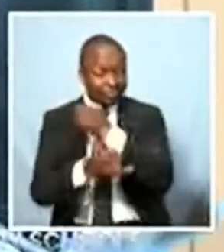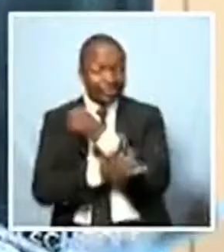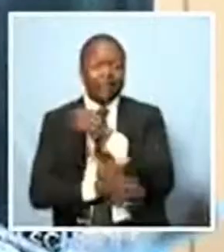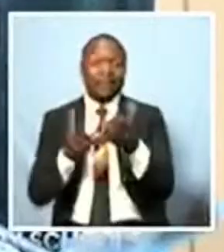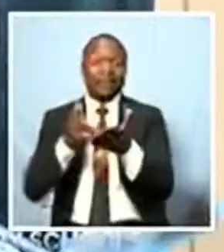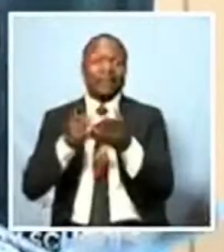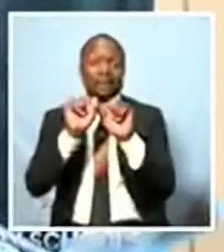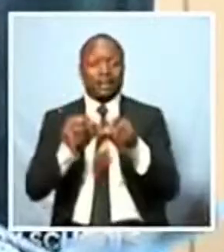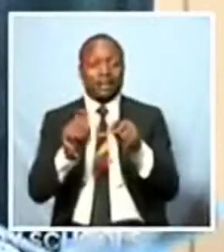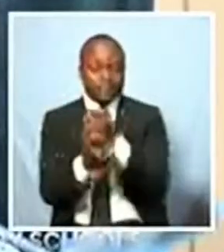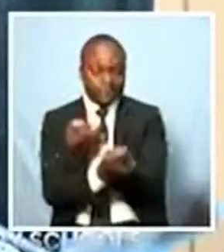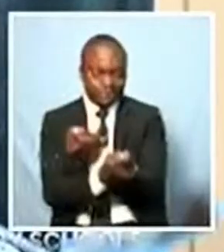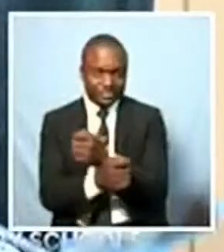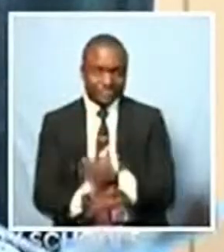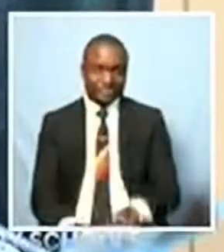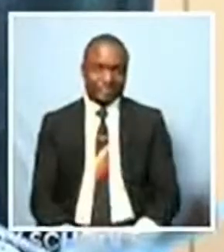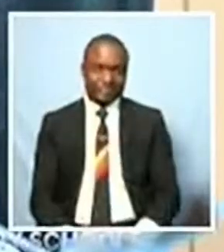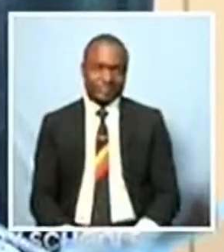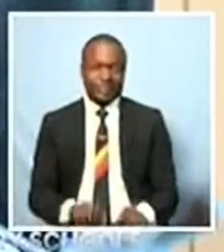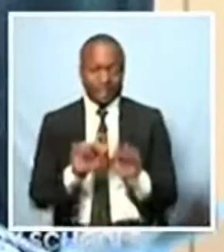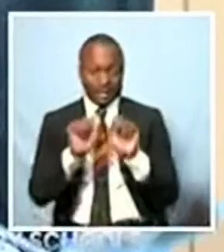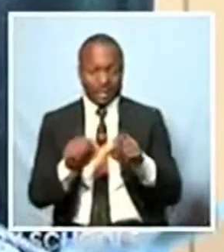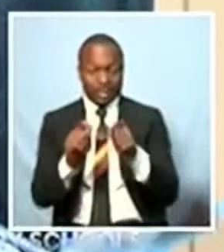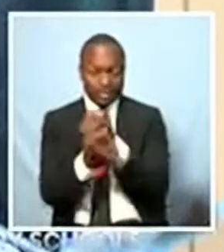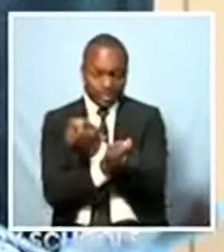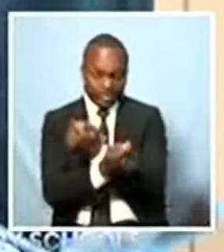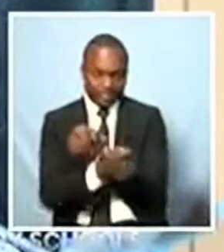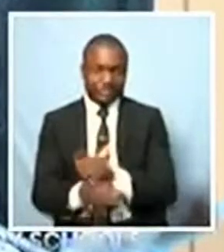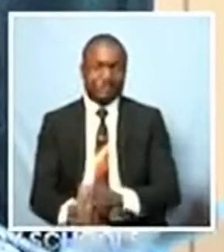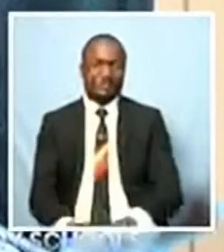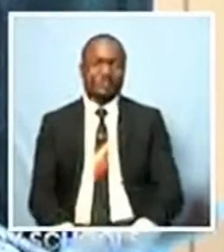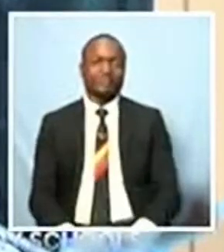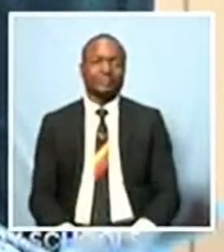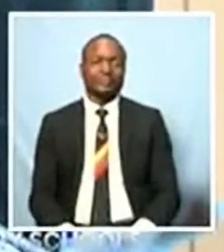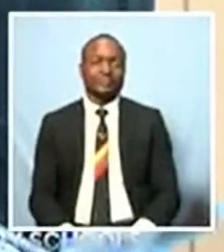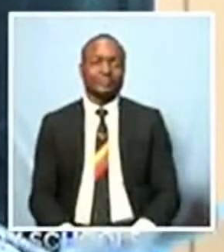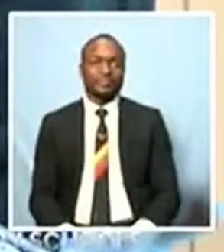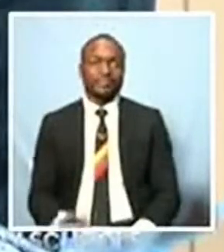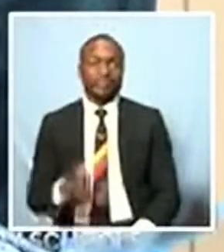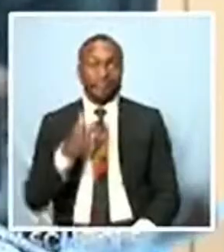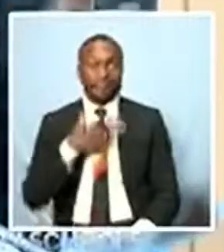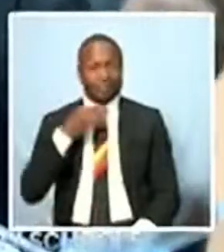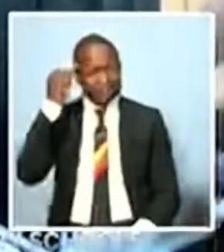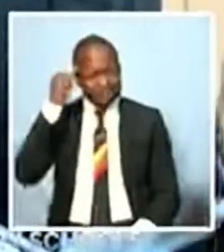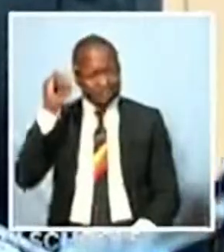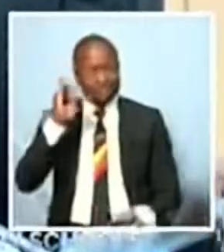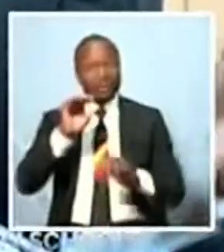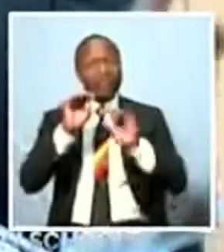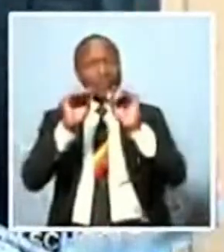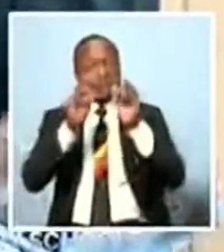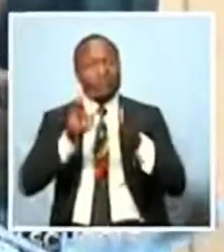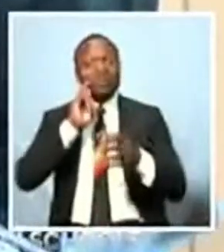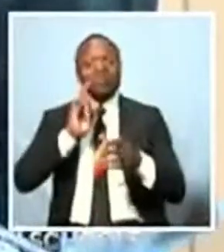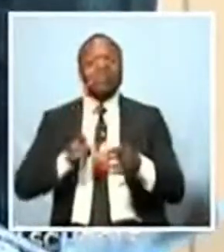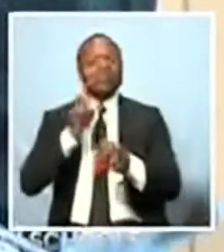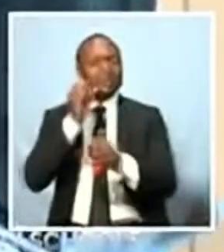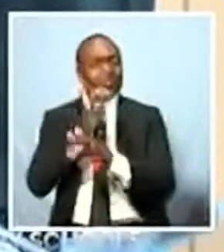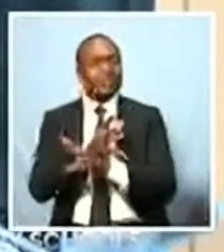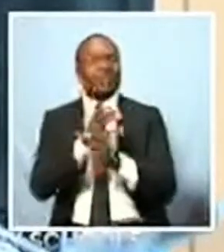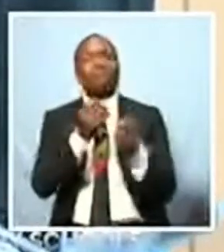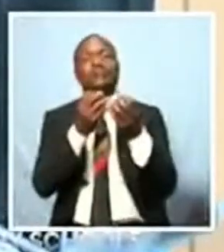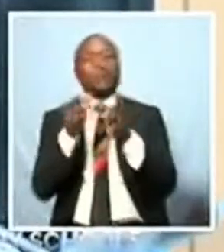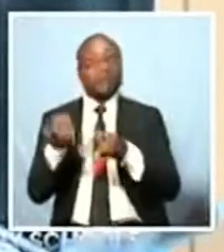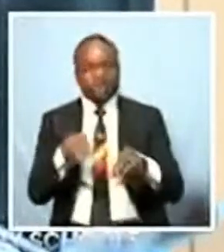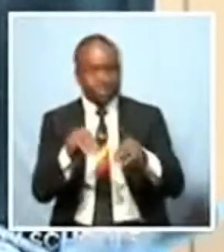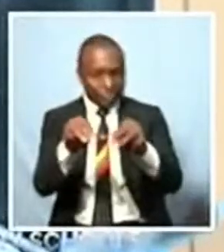might change. It might change. And in my view, a teacher must be prepared with many methods